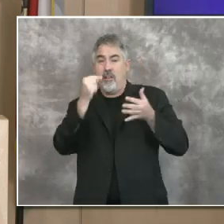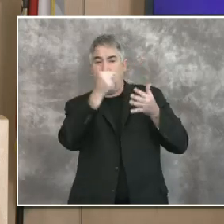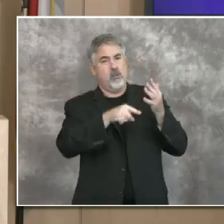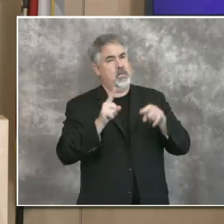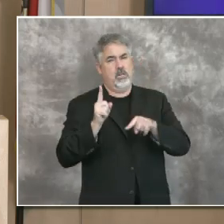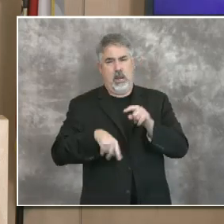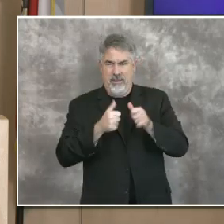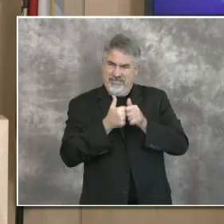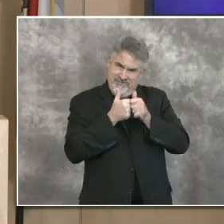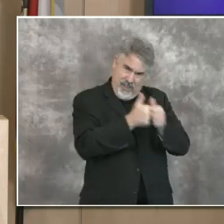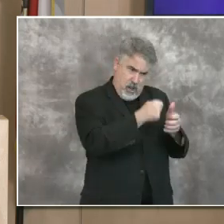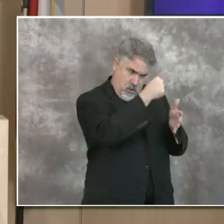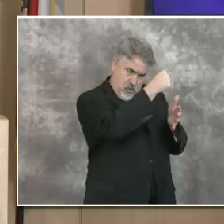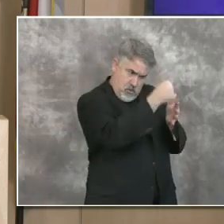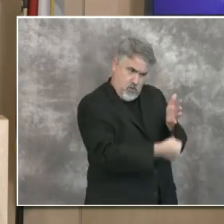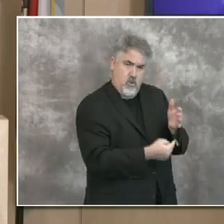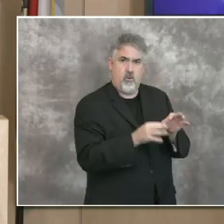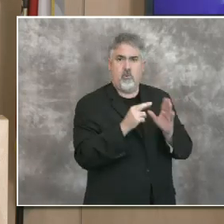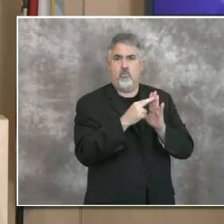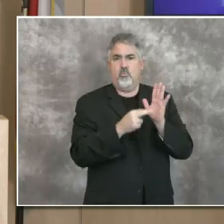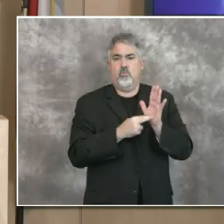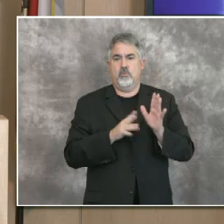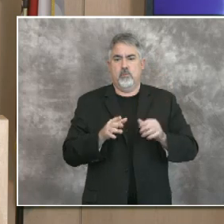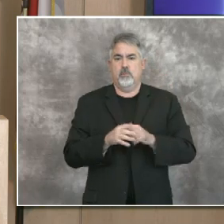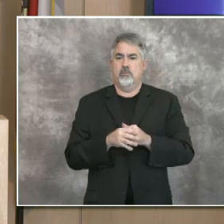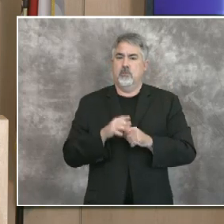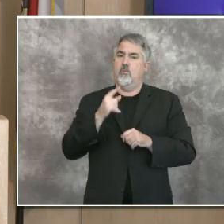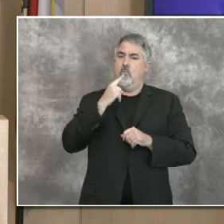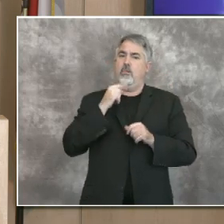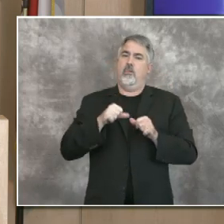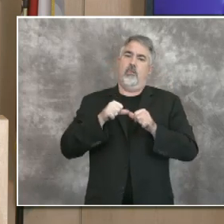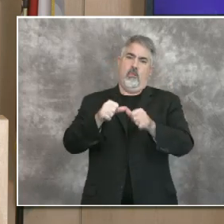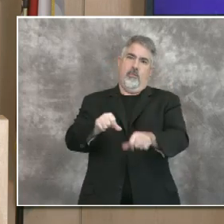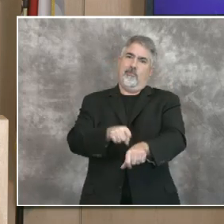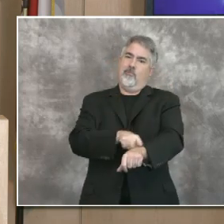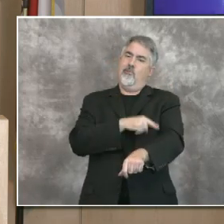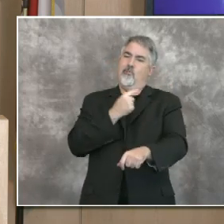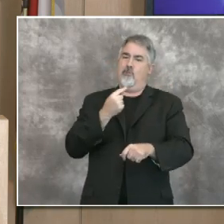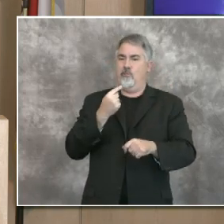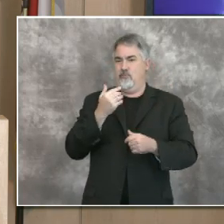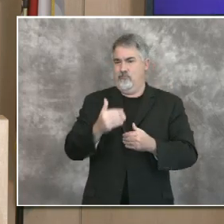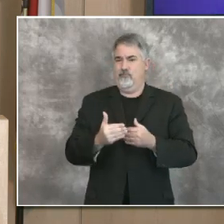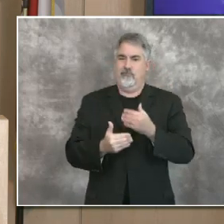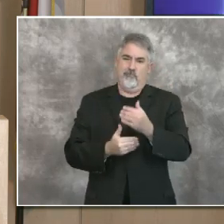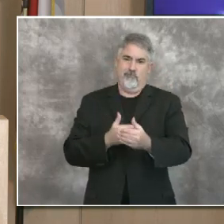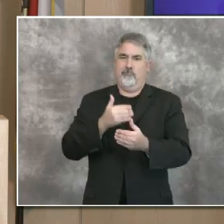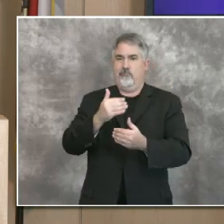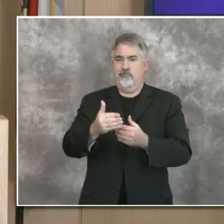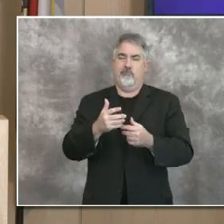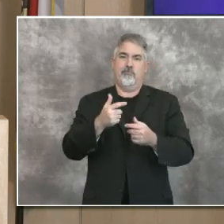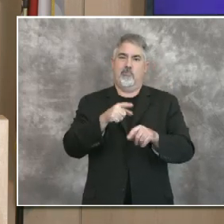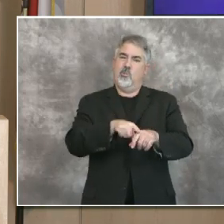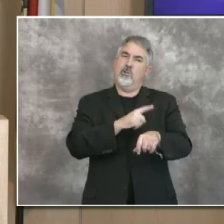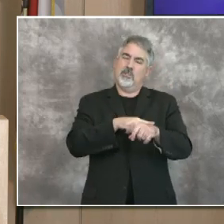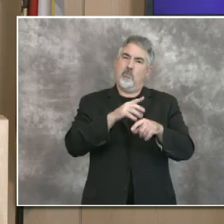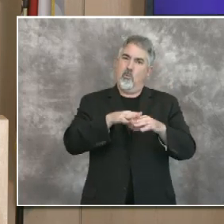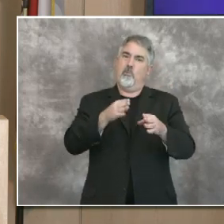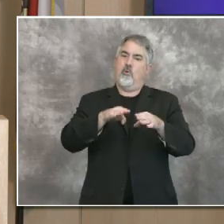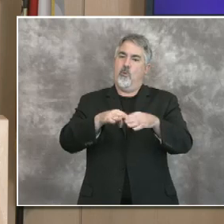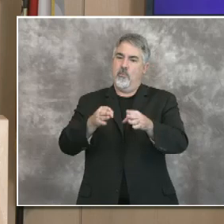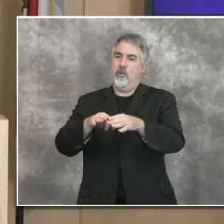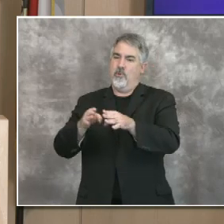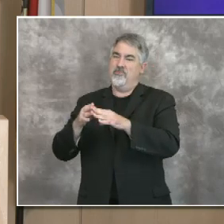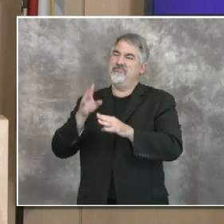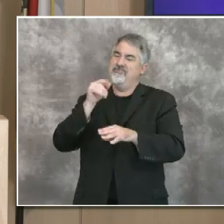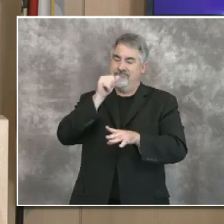The road back is going to be long and difficult, and the only way to get there is if we all work together and